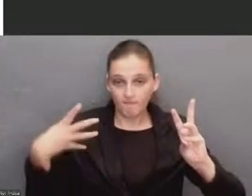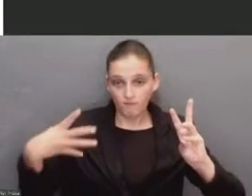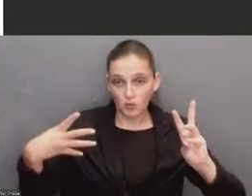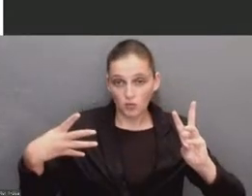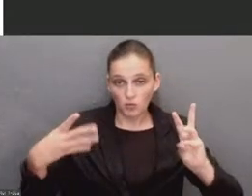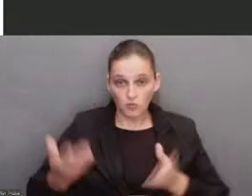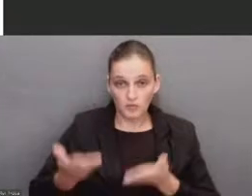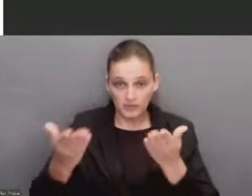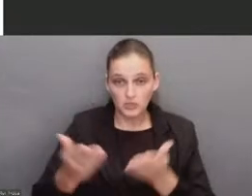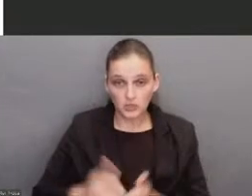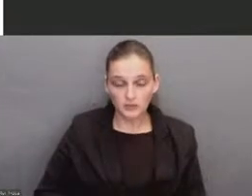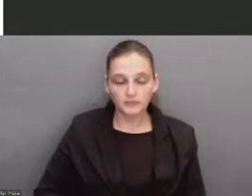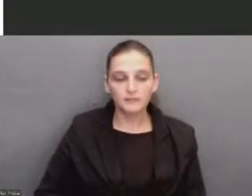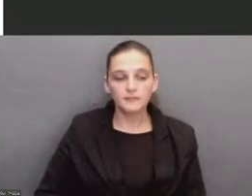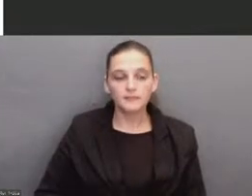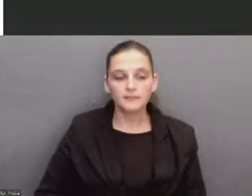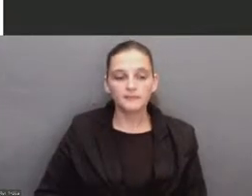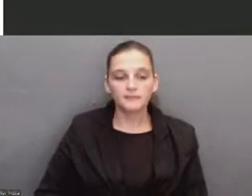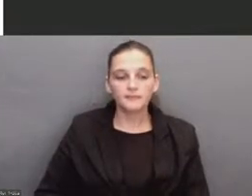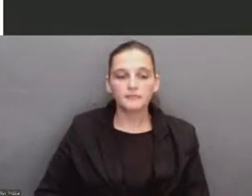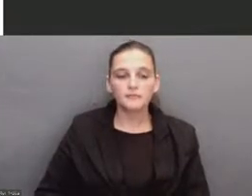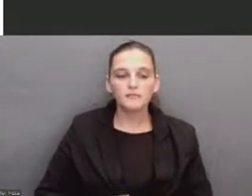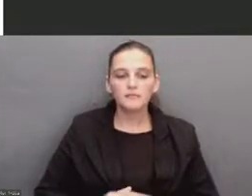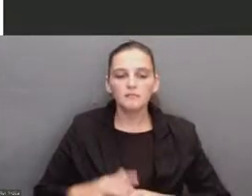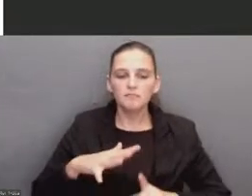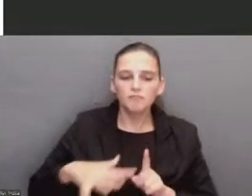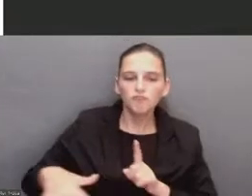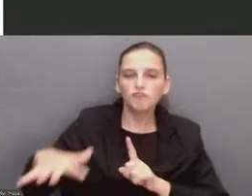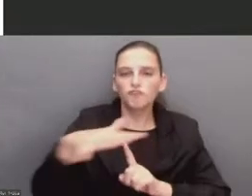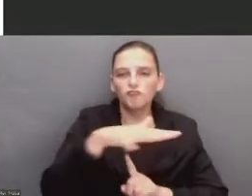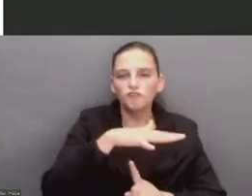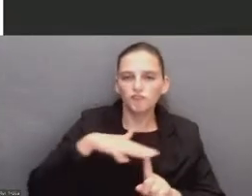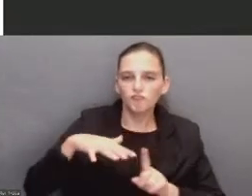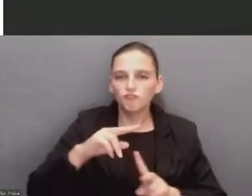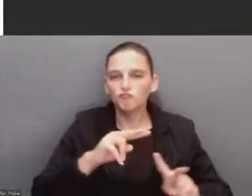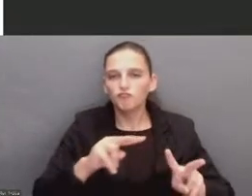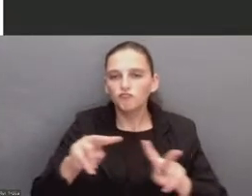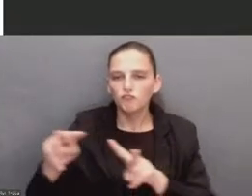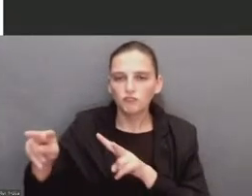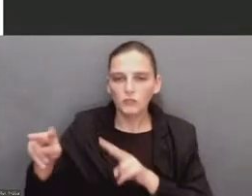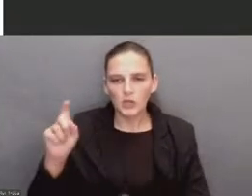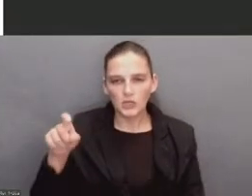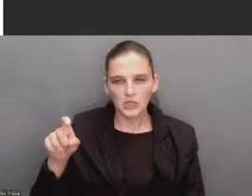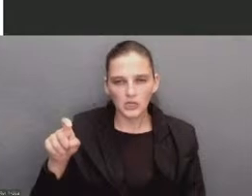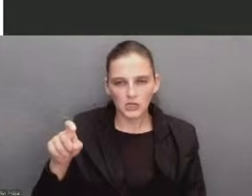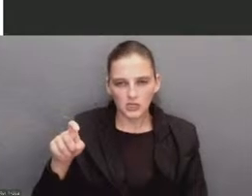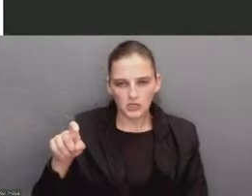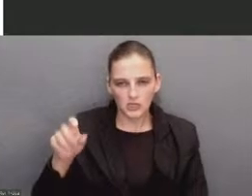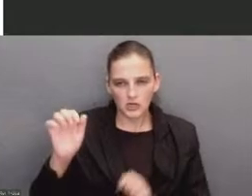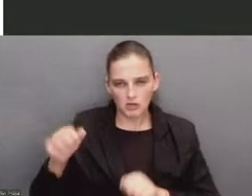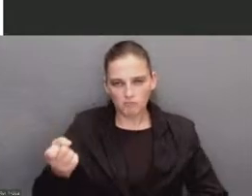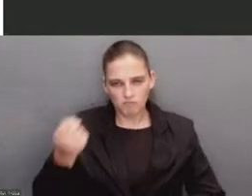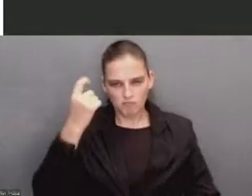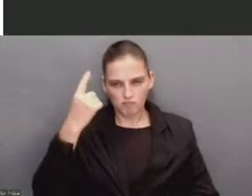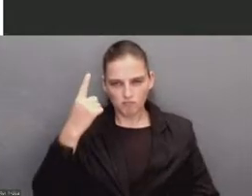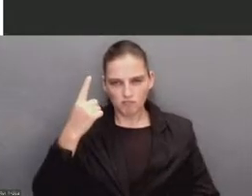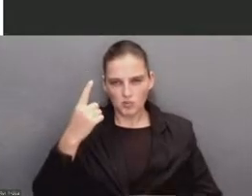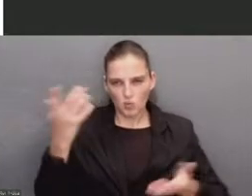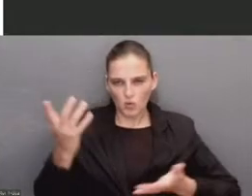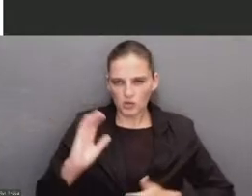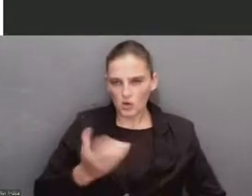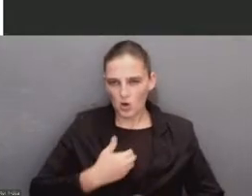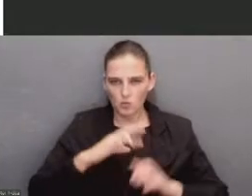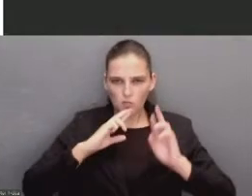recommendations. One is that an environmental scan really should be done to more thoroughly understand our current reporting